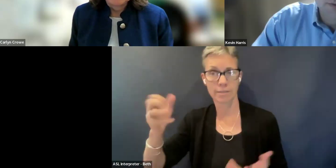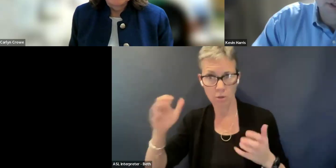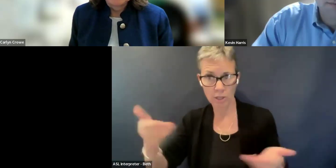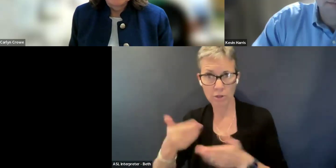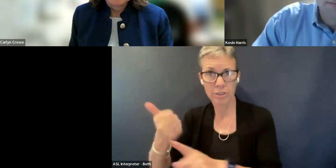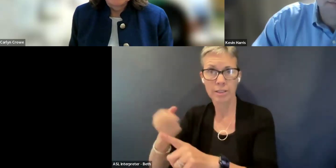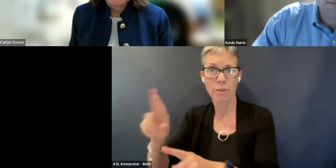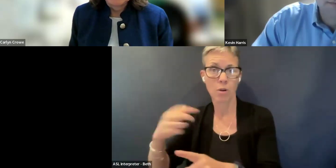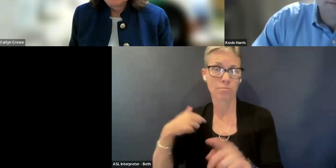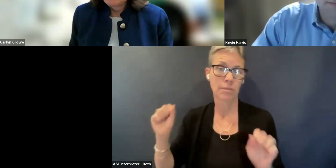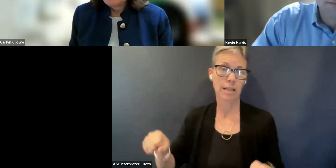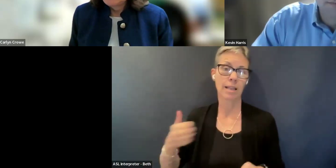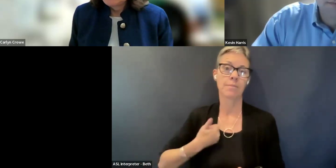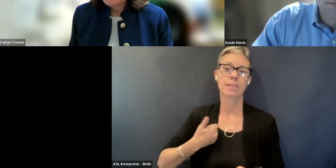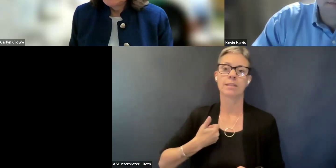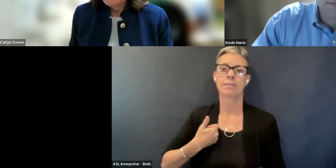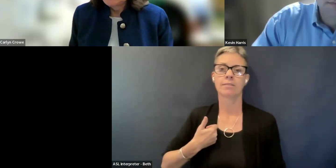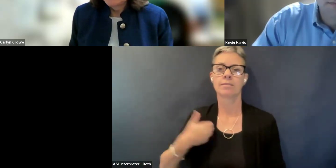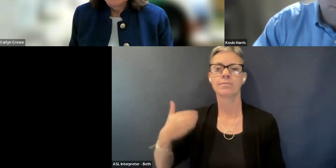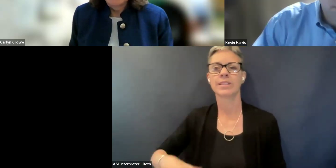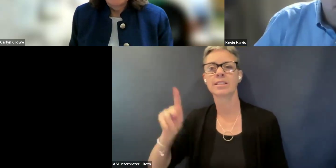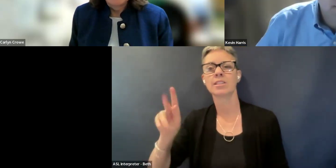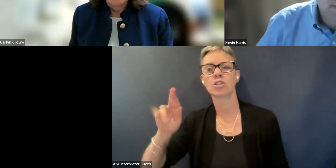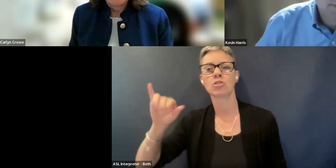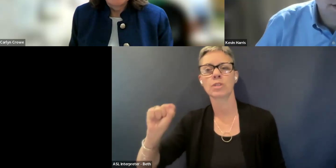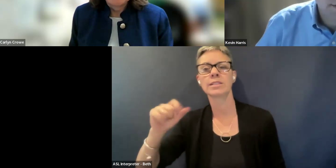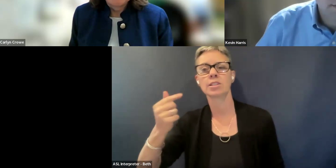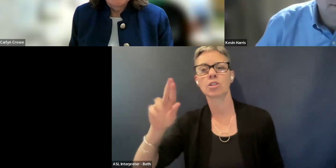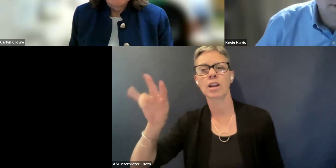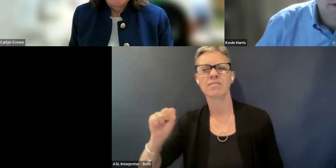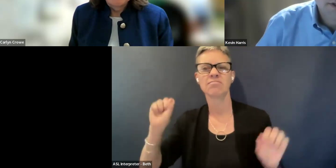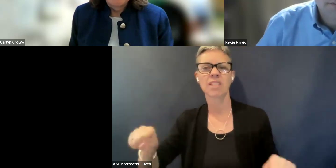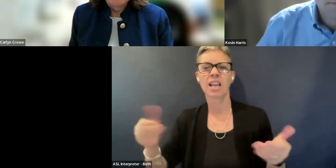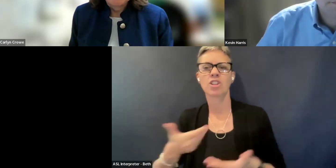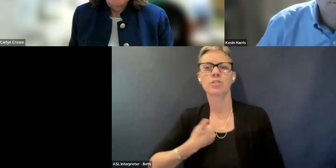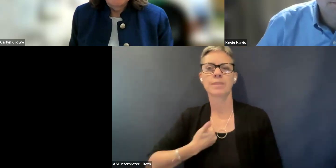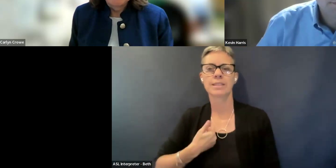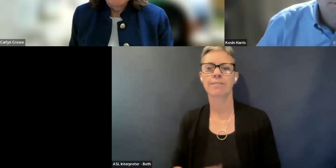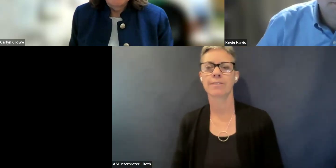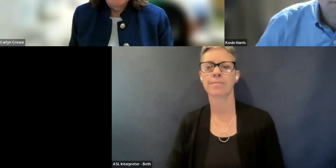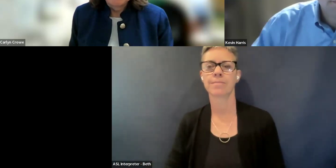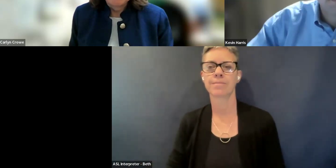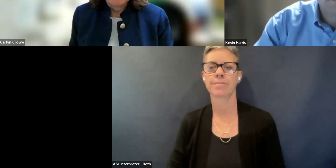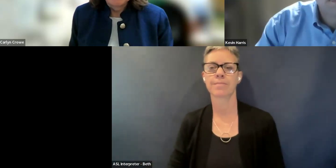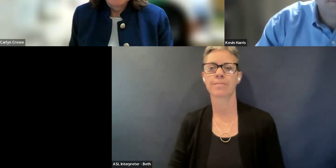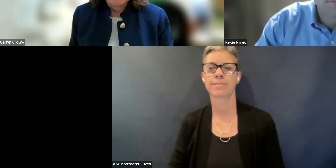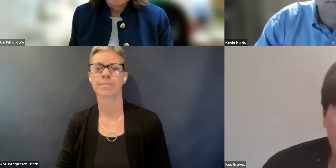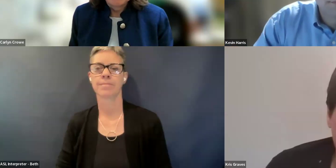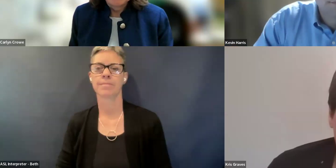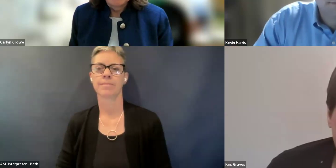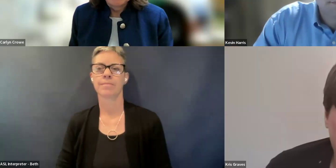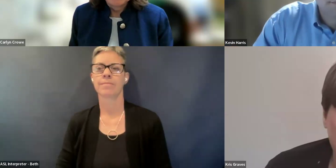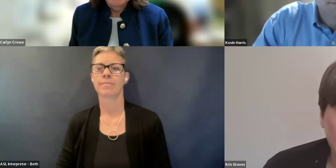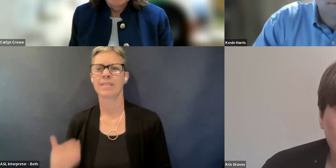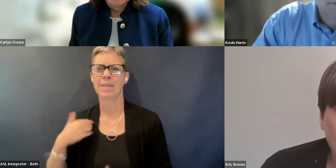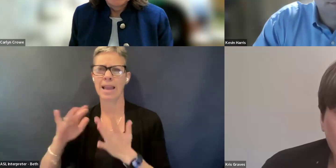to introduce you as well? I can introduce myself. Okay, sounds okay. great. I'll turn it over to you. Apparently I'm having